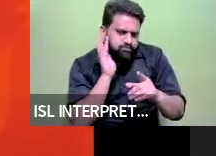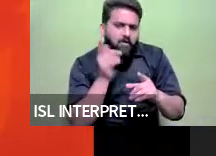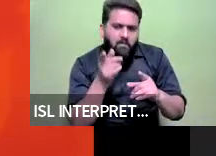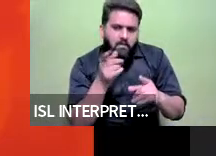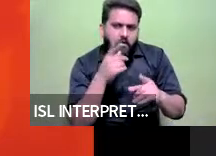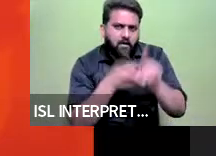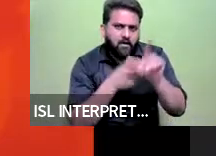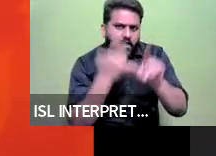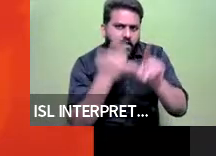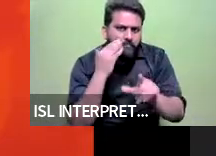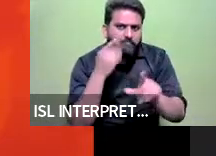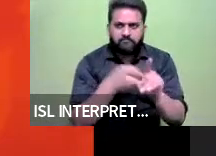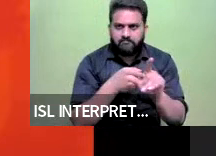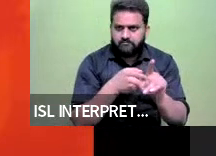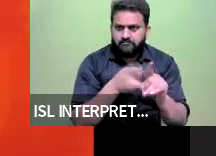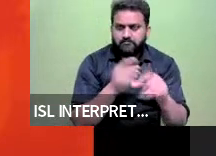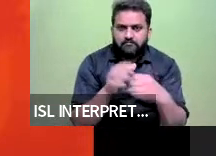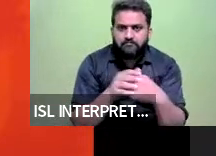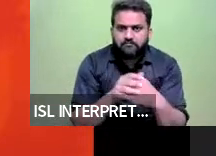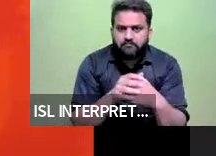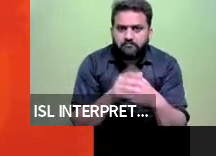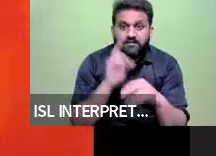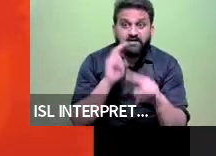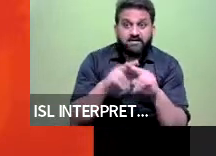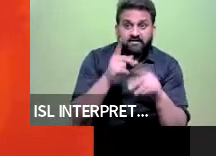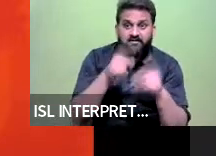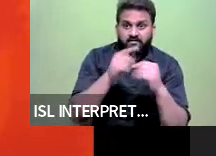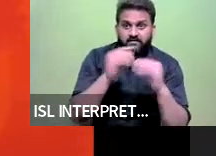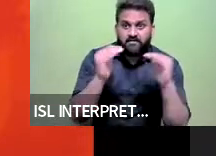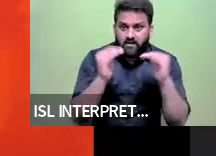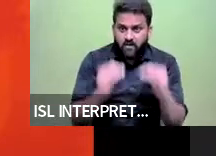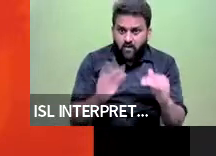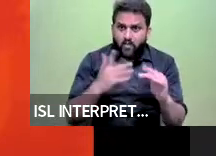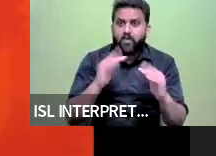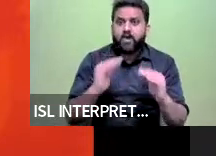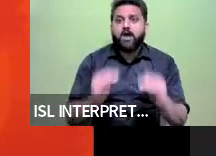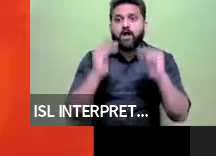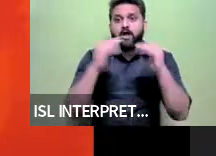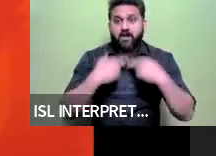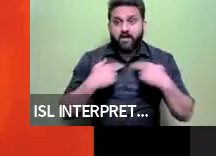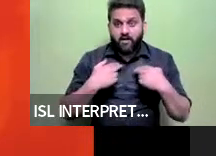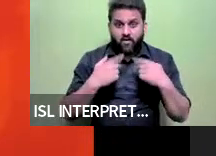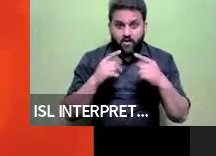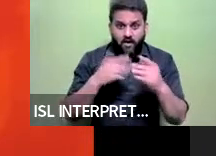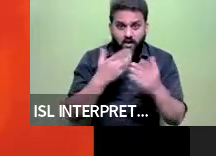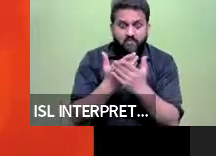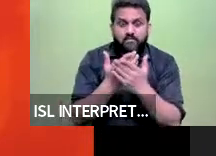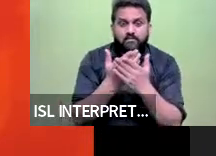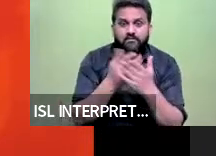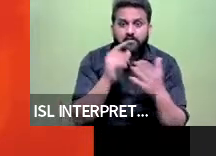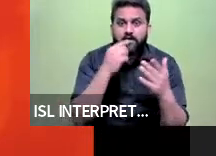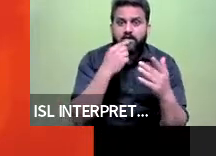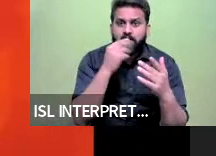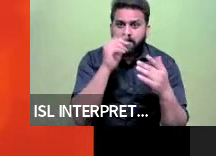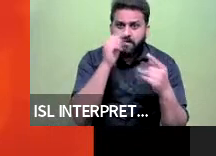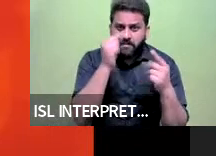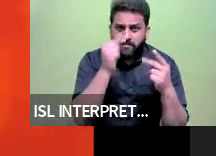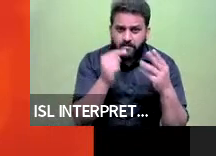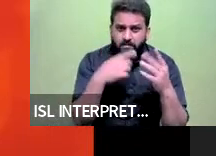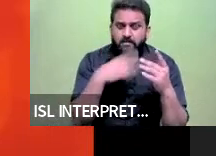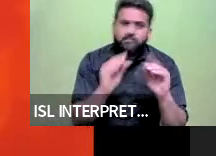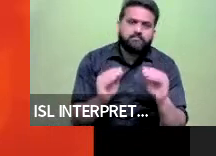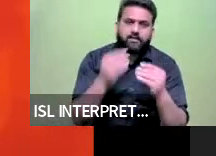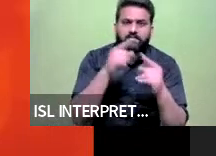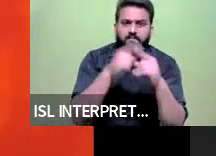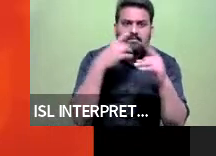latest case you have found. If you have a lower court and higher court cases, try to give the higher court case first, or the tribunal cases.